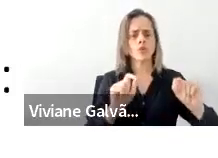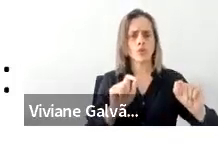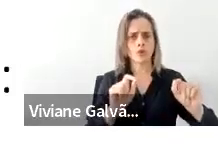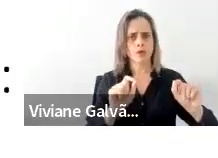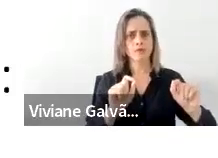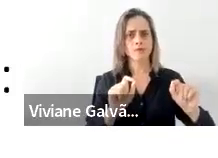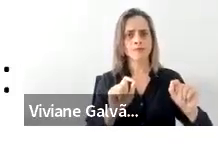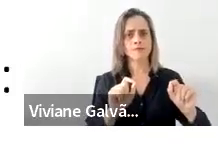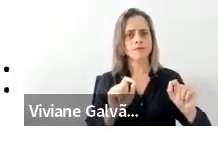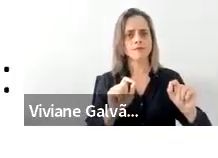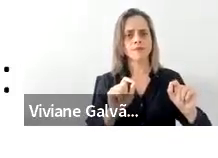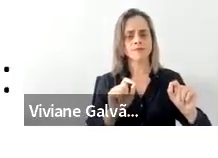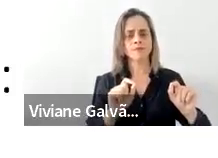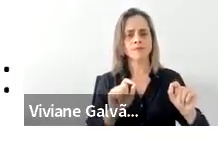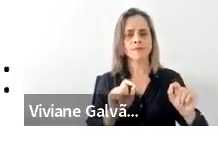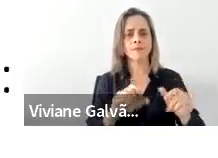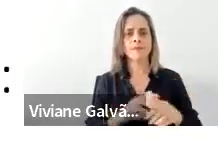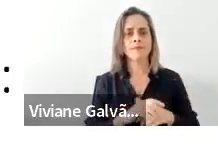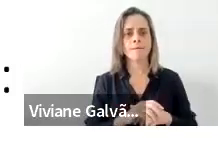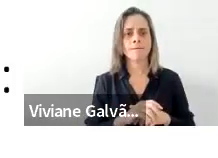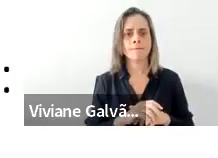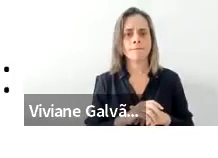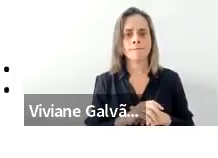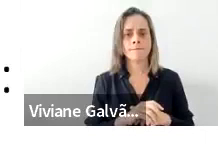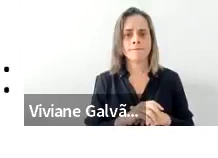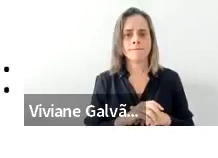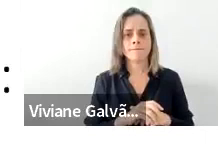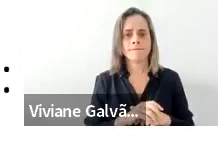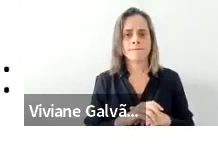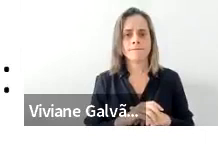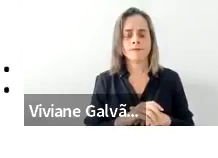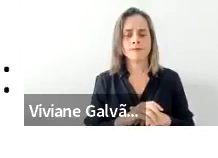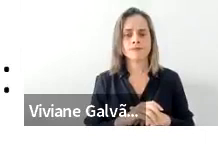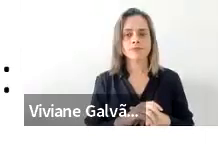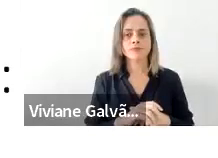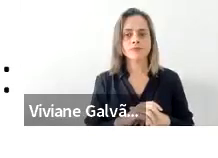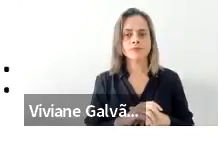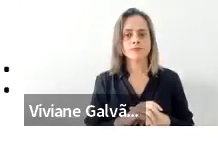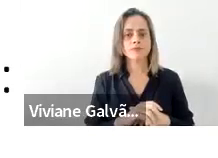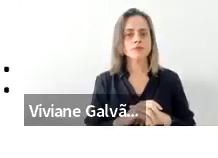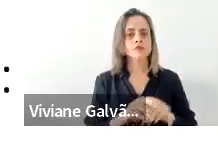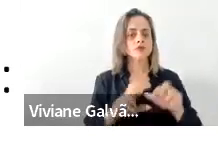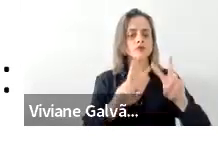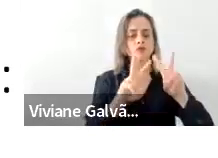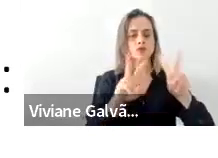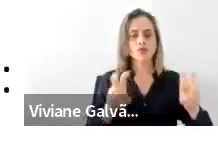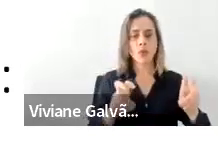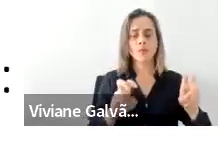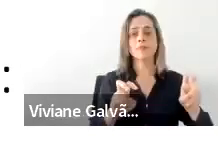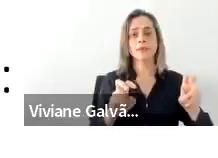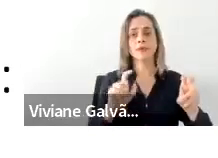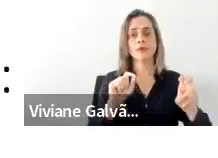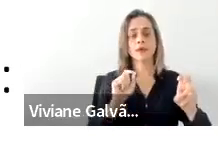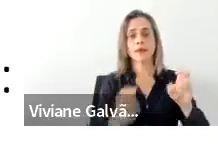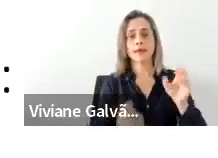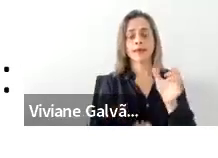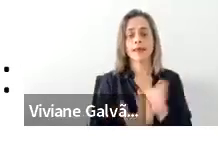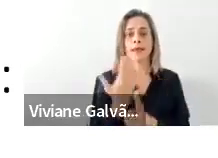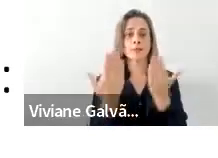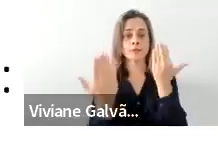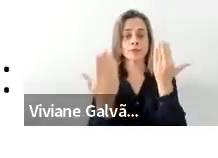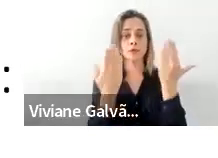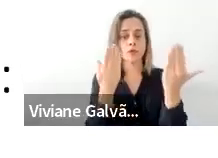approaching the task of creating a Marxist psychology and in reflecting on his own